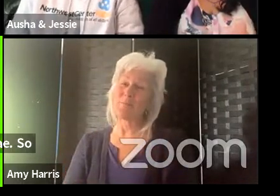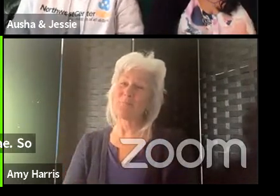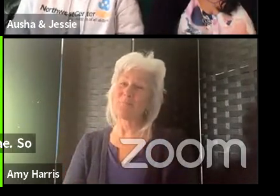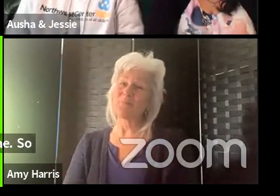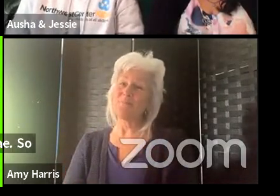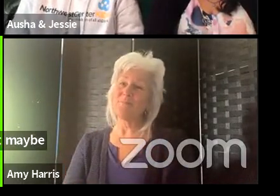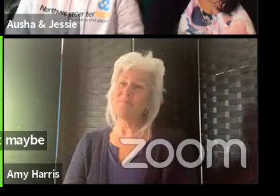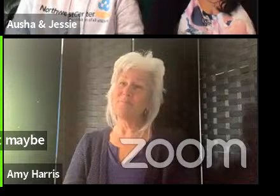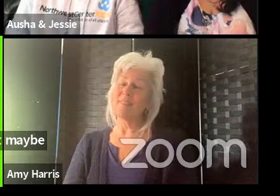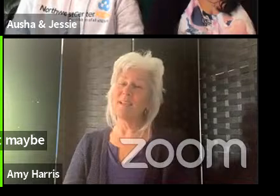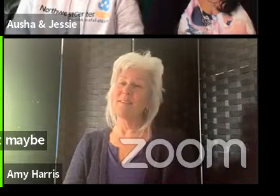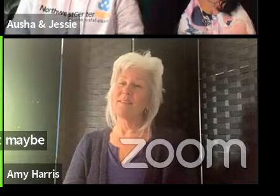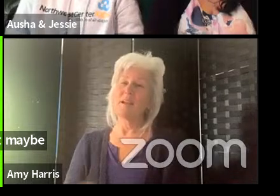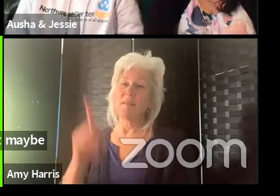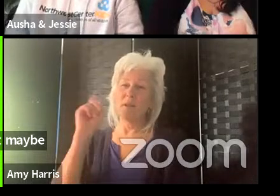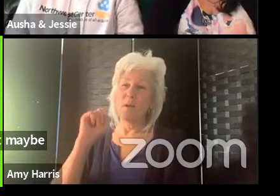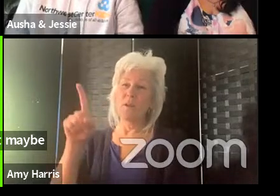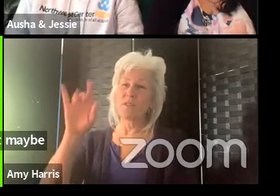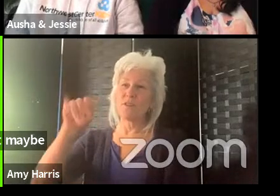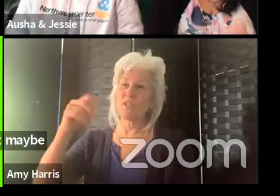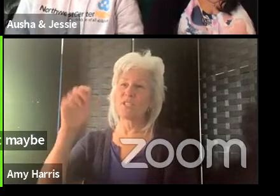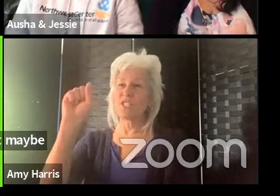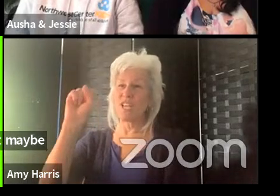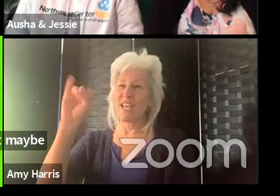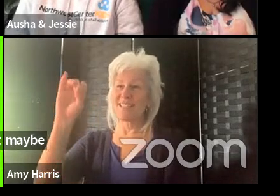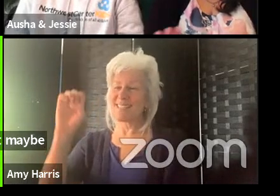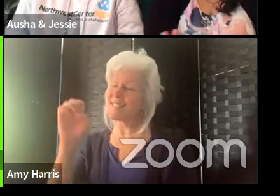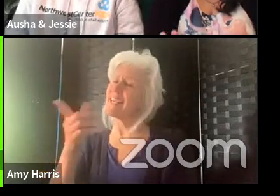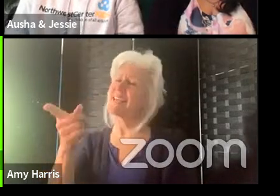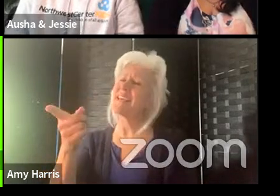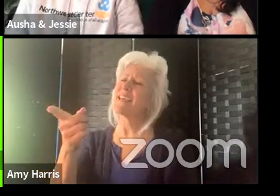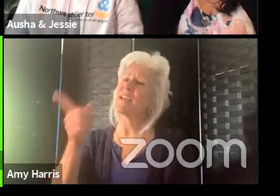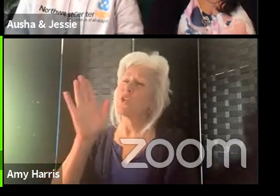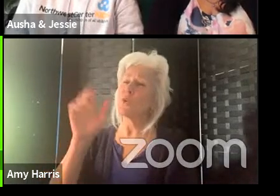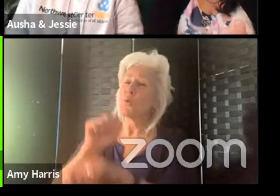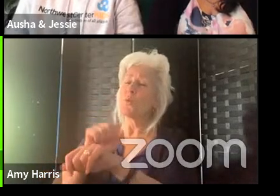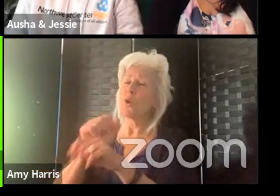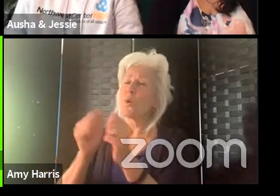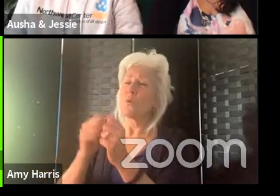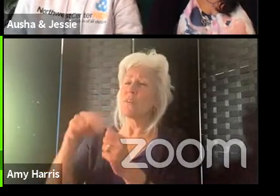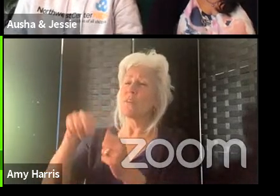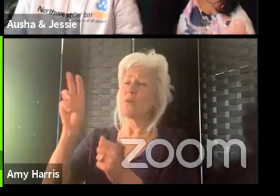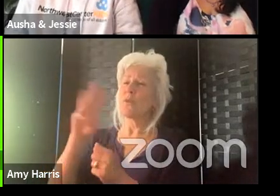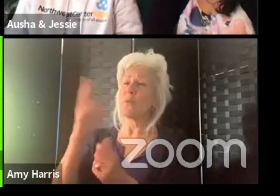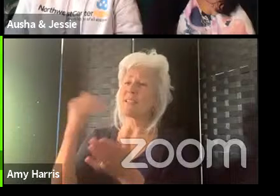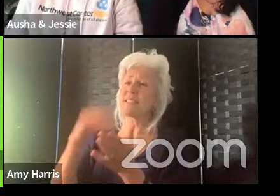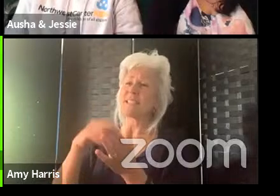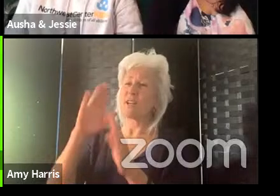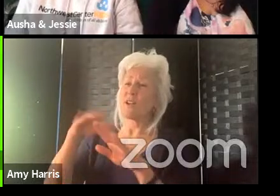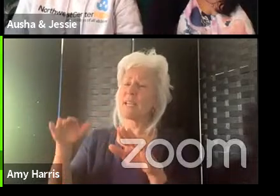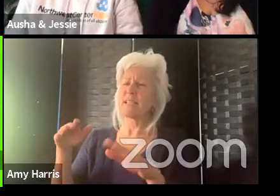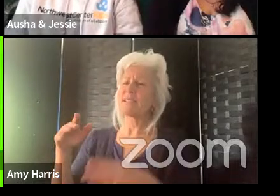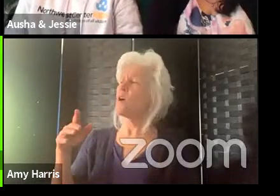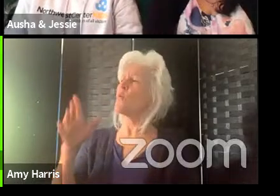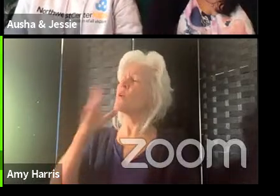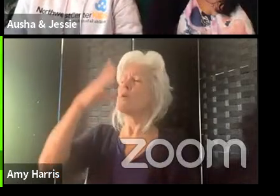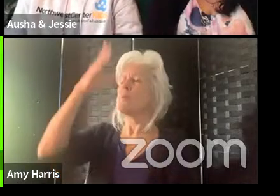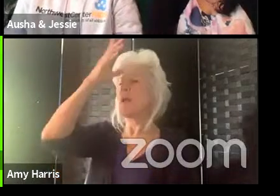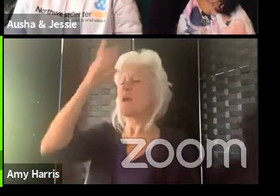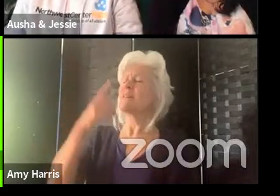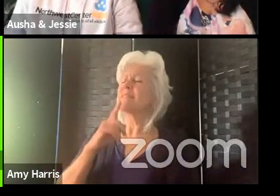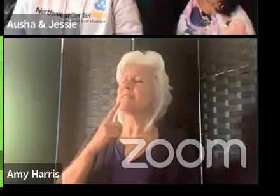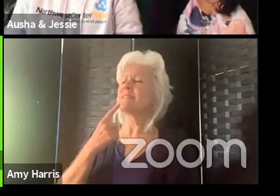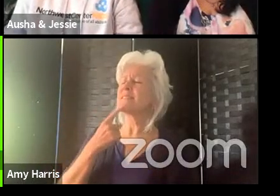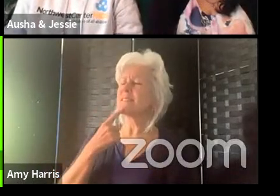Next, my next question is for Jesse Lemus. So Jesse, in your work with Northwest Center Kids, what do you hear from parents when they're transitioning